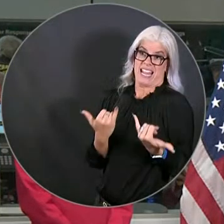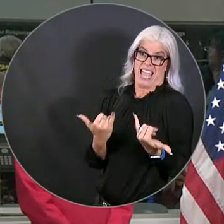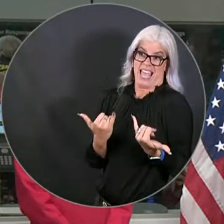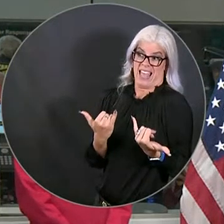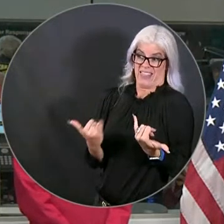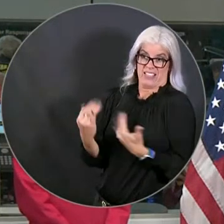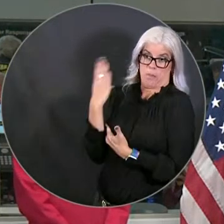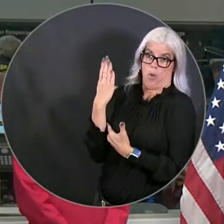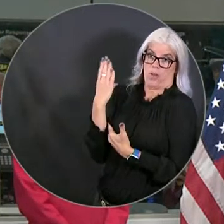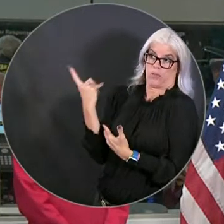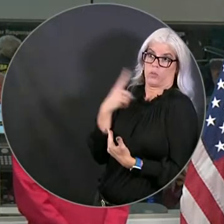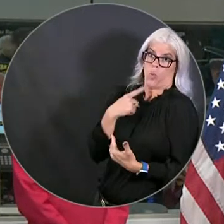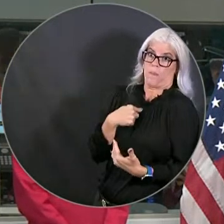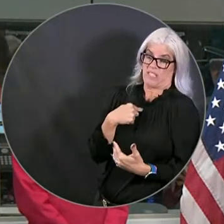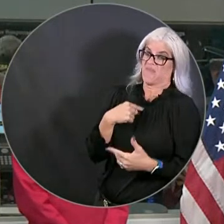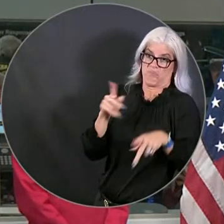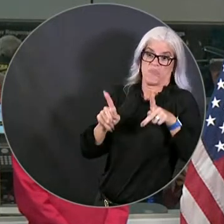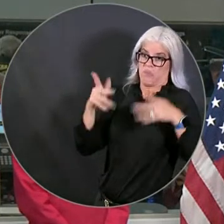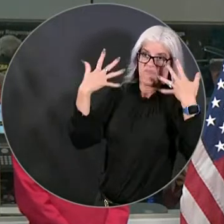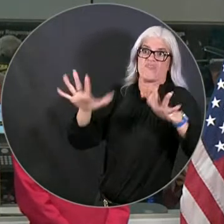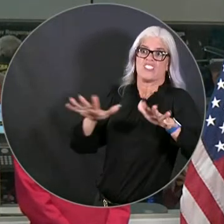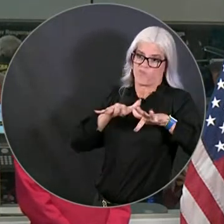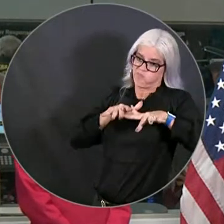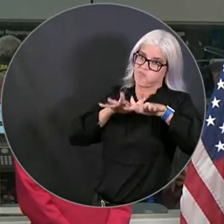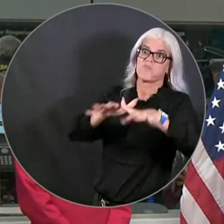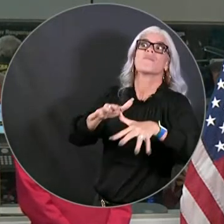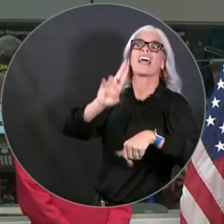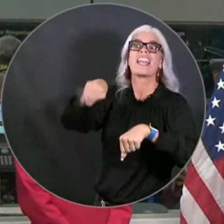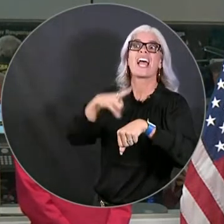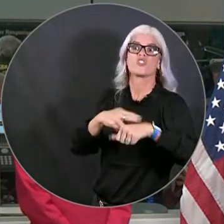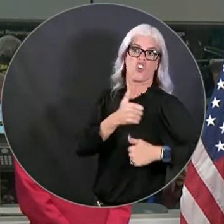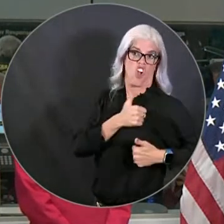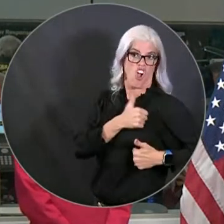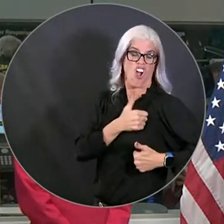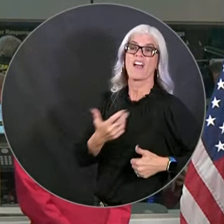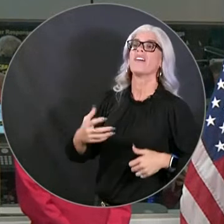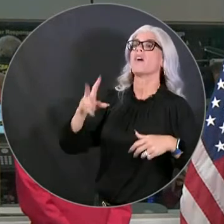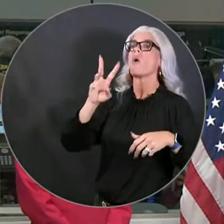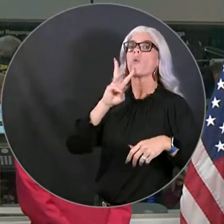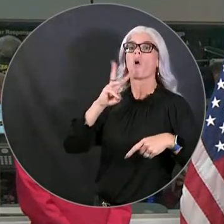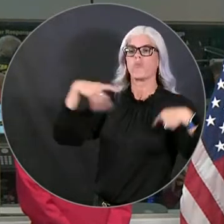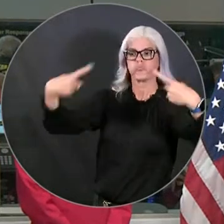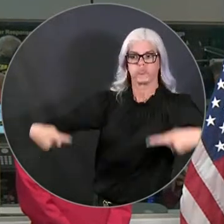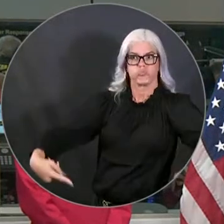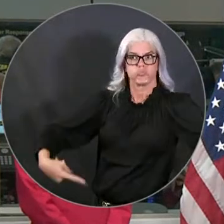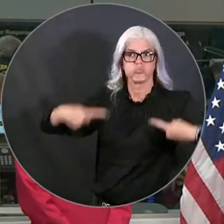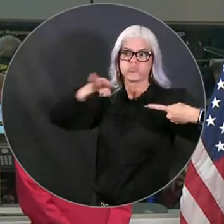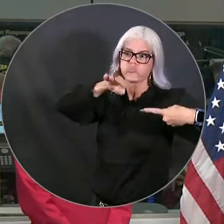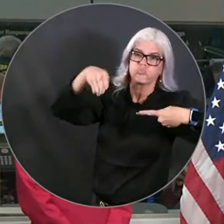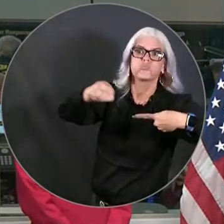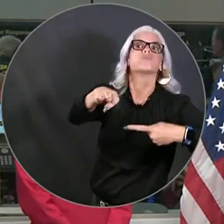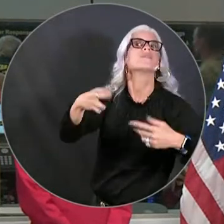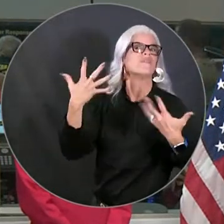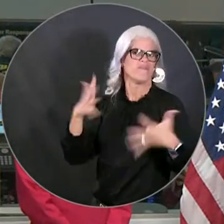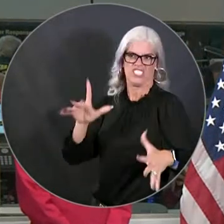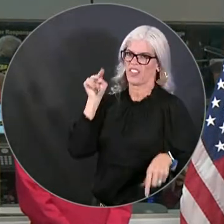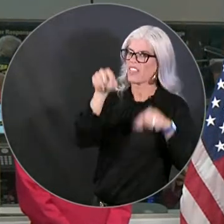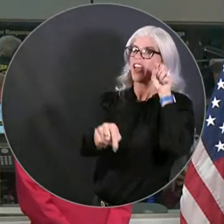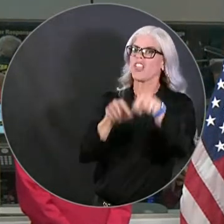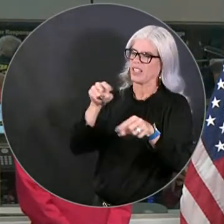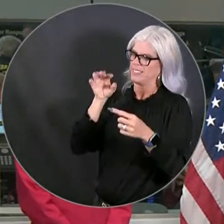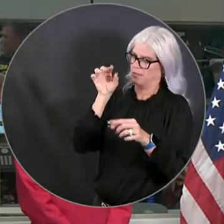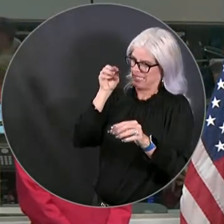started moving National Guard high water vehicles as well as other assets that were staged there for urban search and rescue elements, swift water